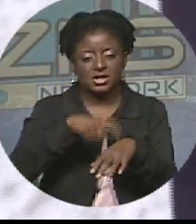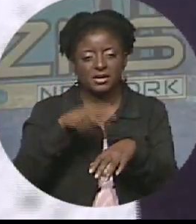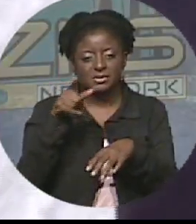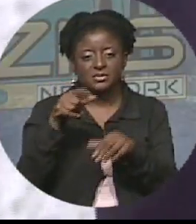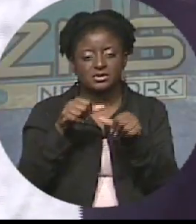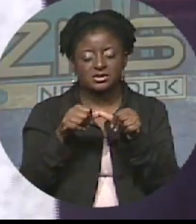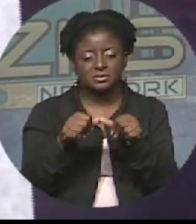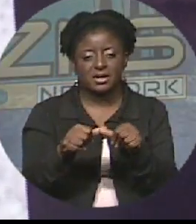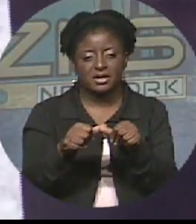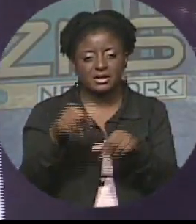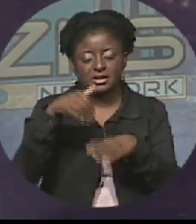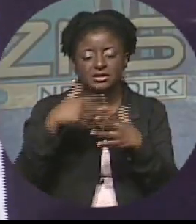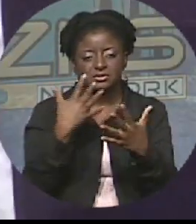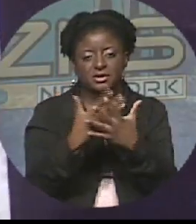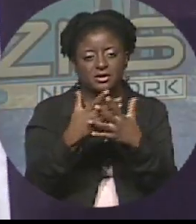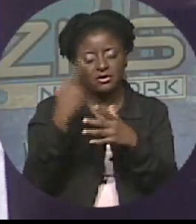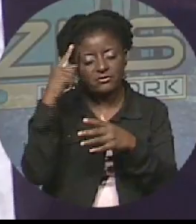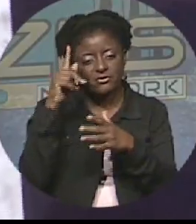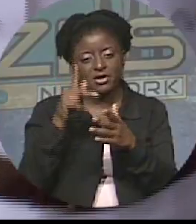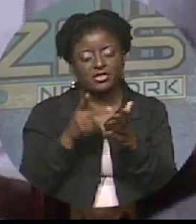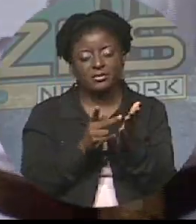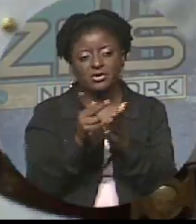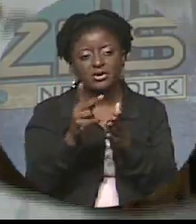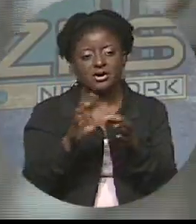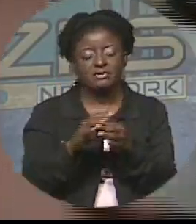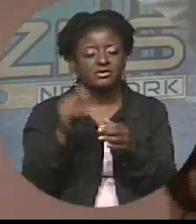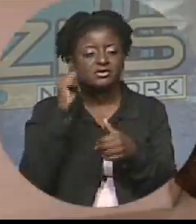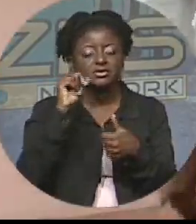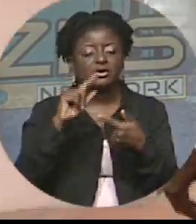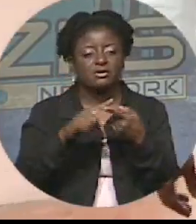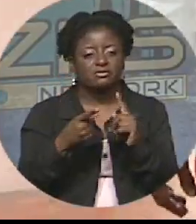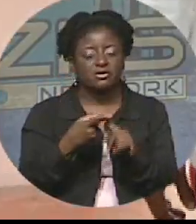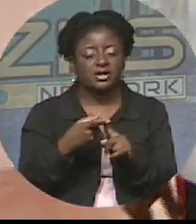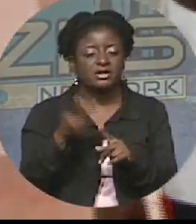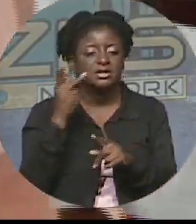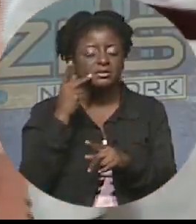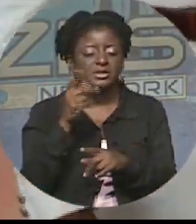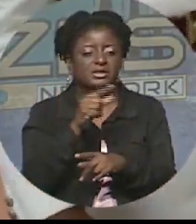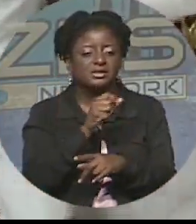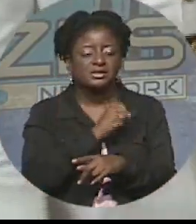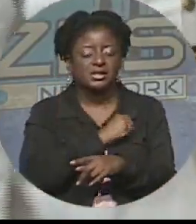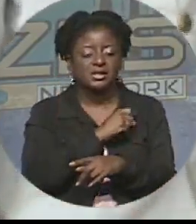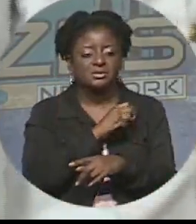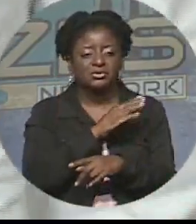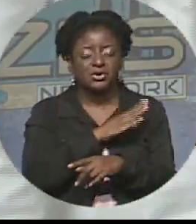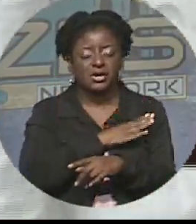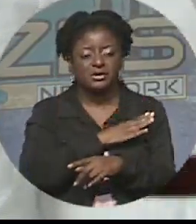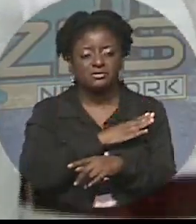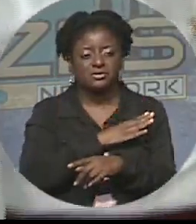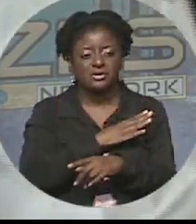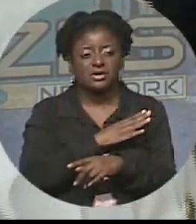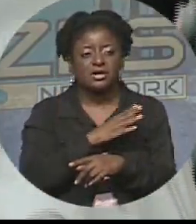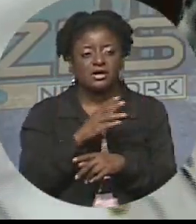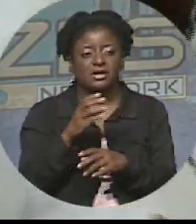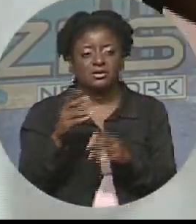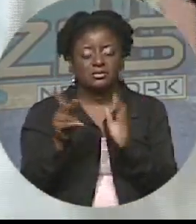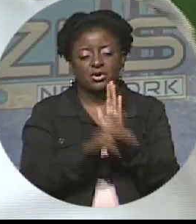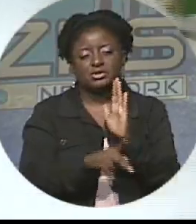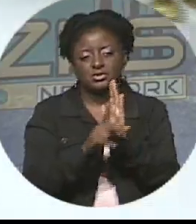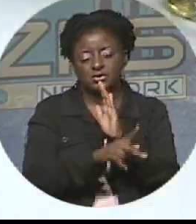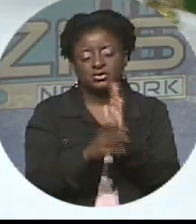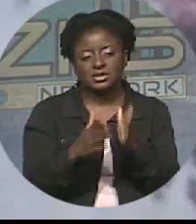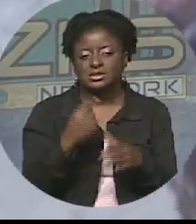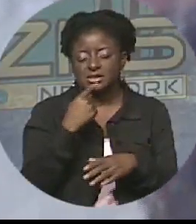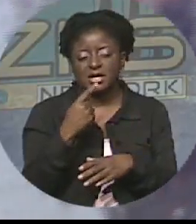murder of his girlfriend, Kinley St. Brave. During a sentencing hearing today, prosecutors said that Raphael should spend up to 60 years